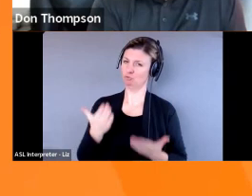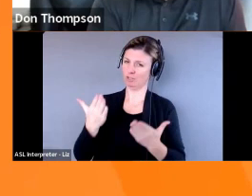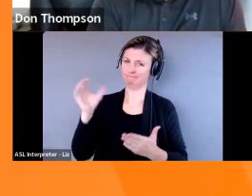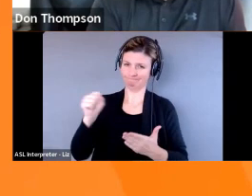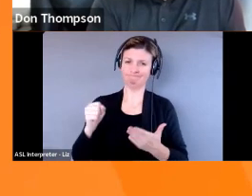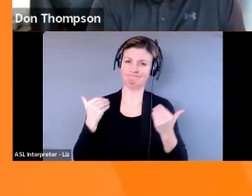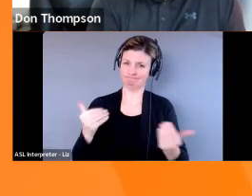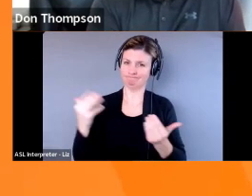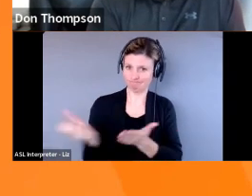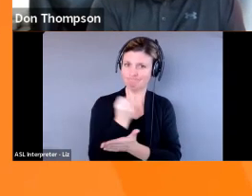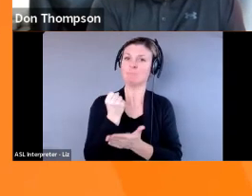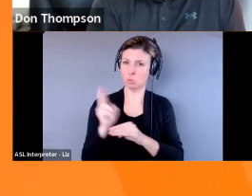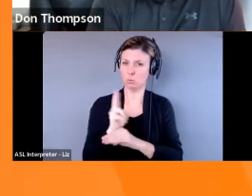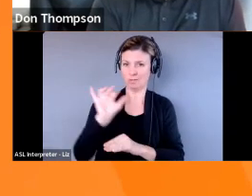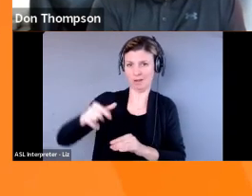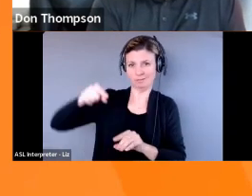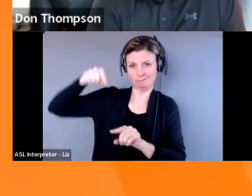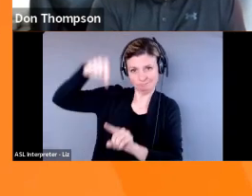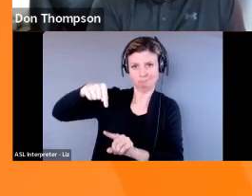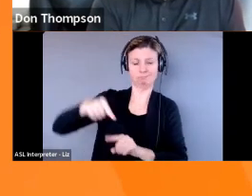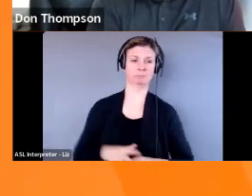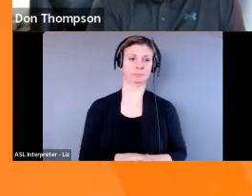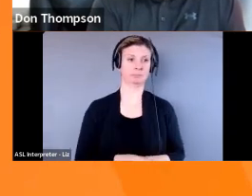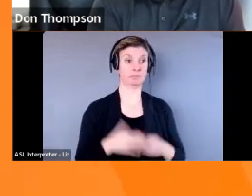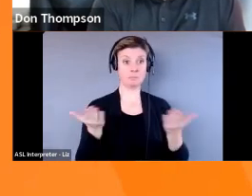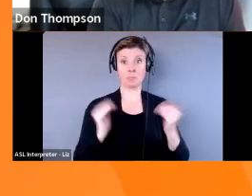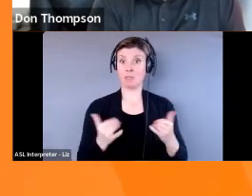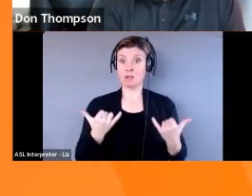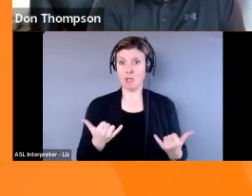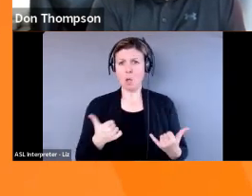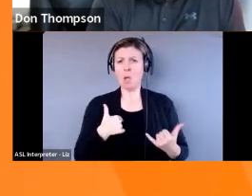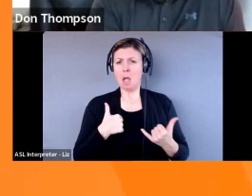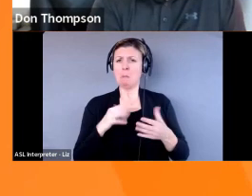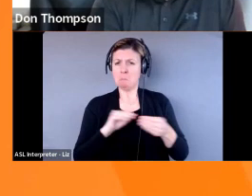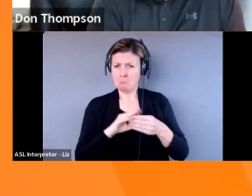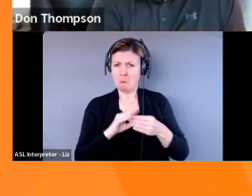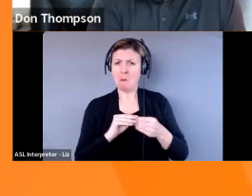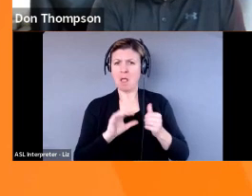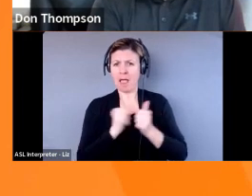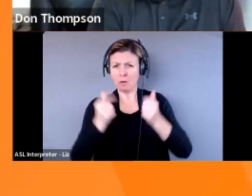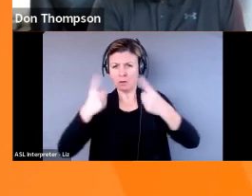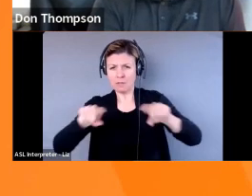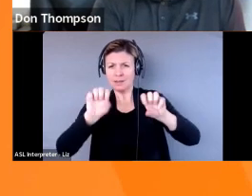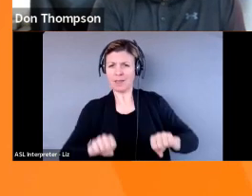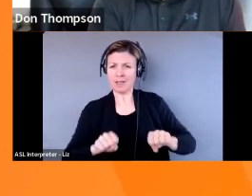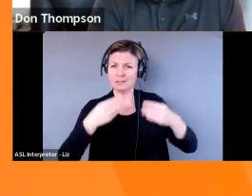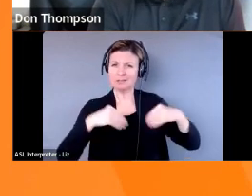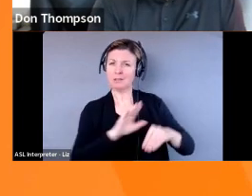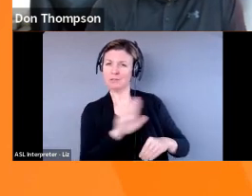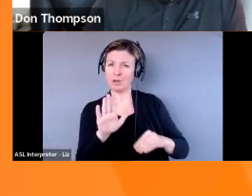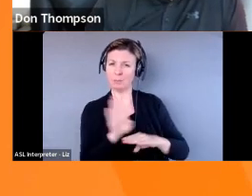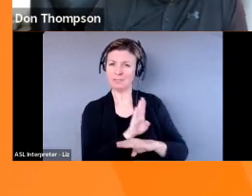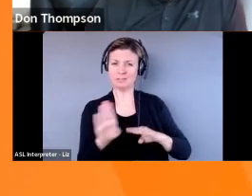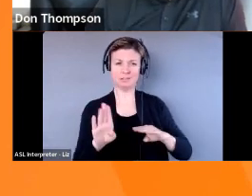Something that I've been speaking more and more with clients about is how they can potentially sell their business. And there's something called Amazon aggregators.